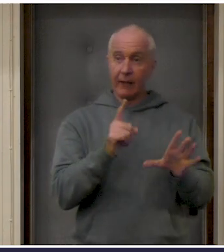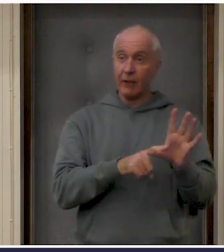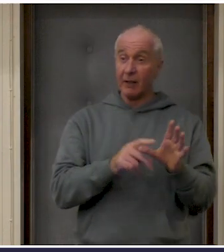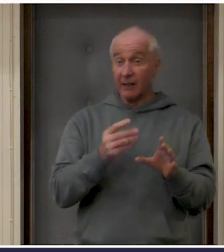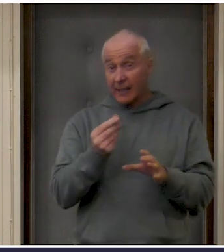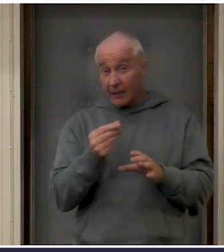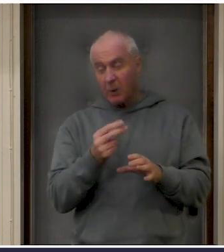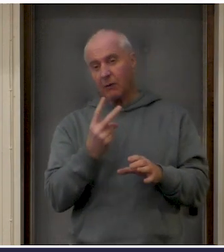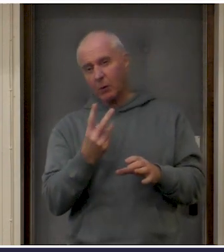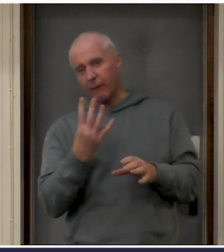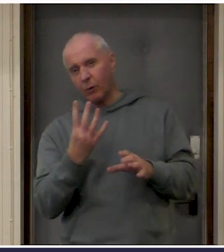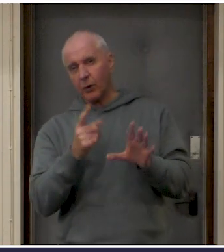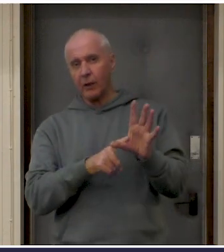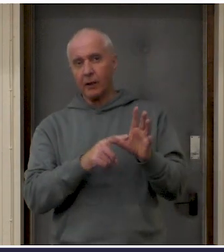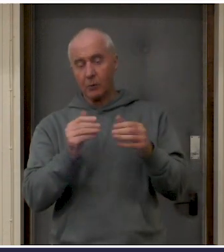nearly 24.